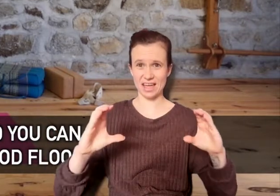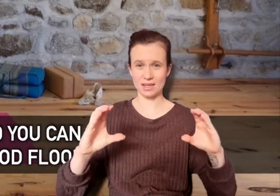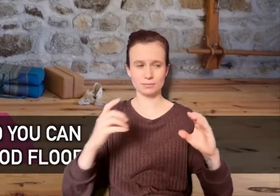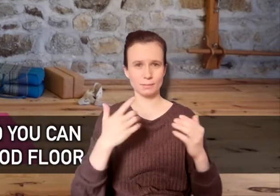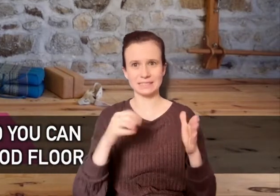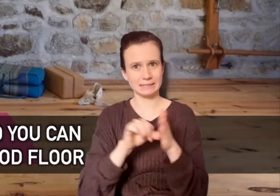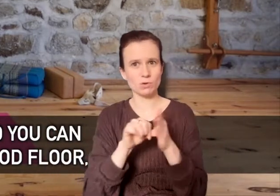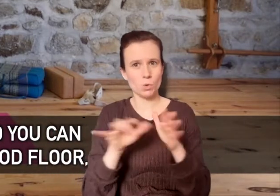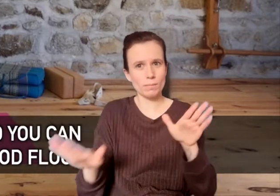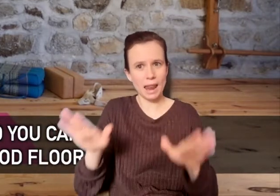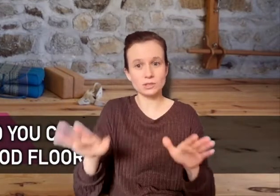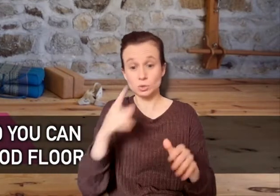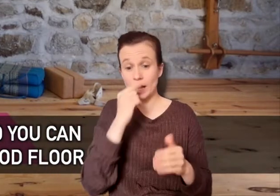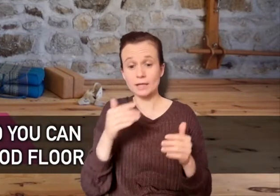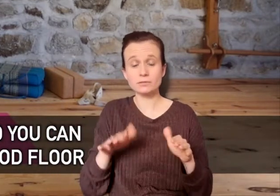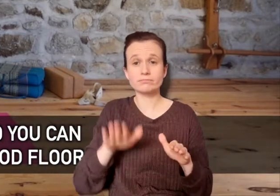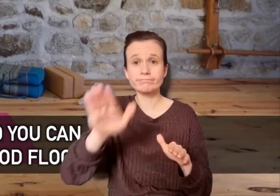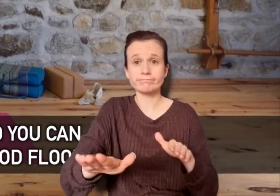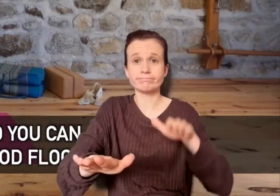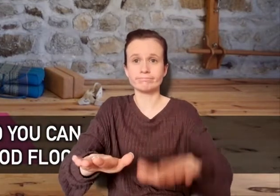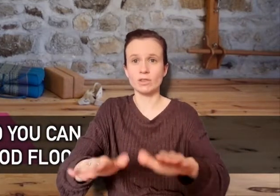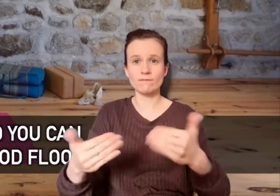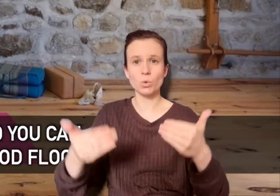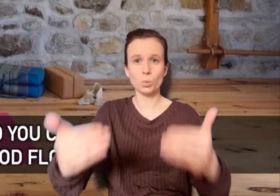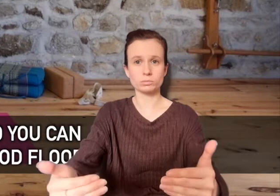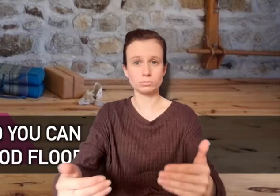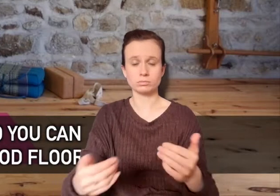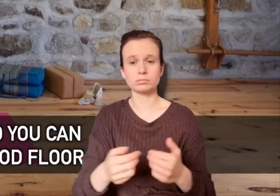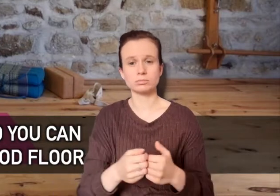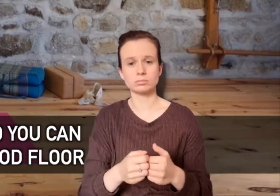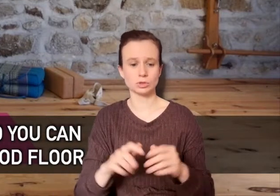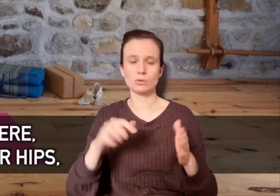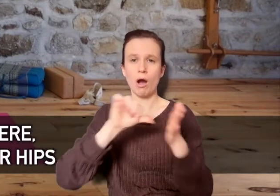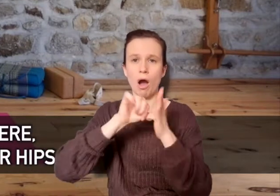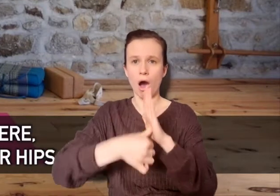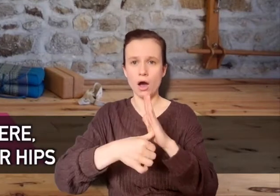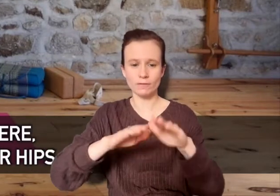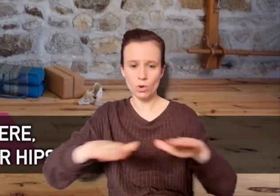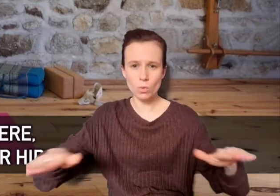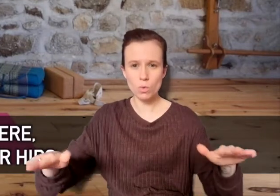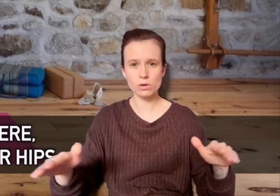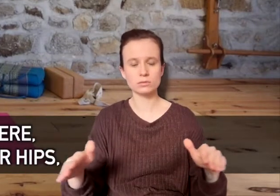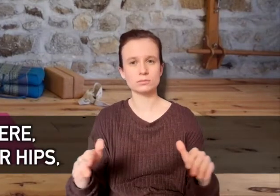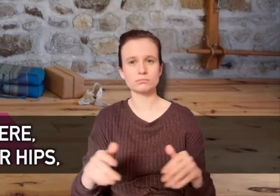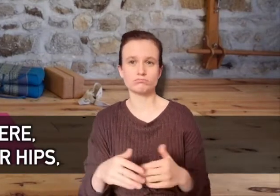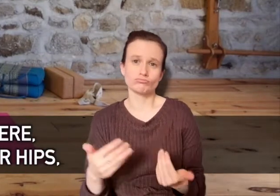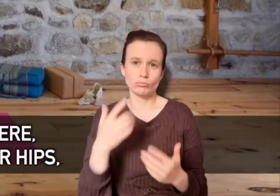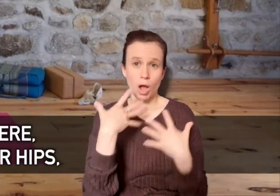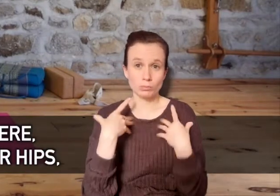more difficult to balance. So you can take a step off the mat onto a hardwood floor or a solid surface,